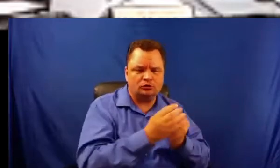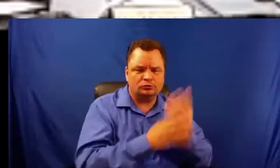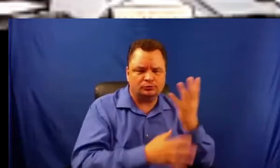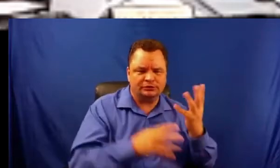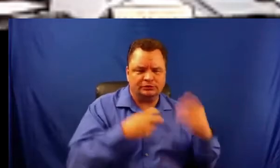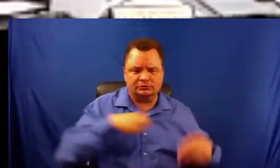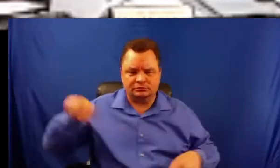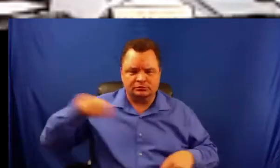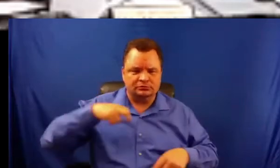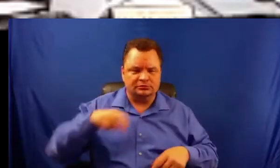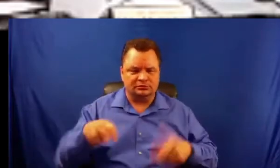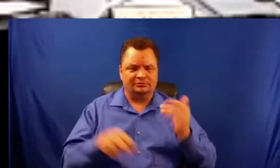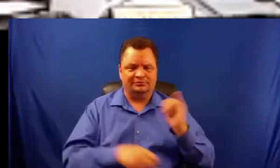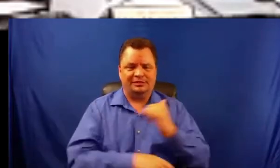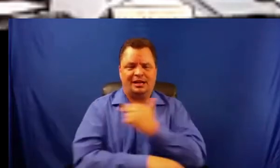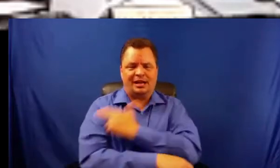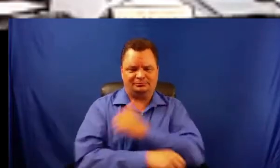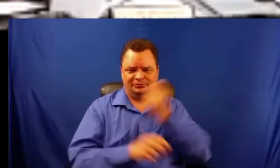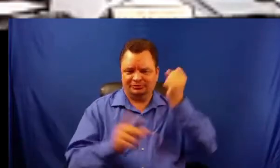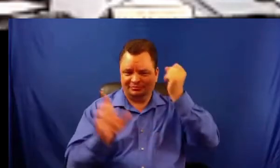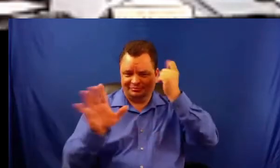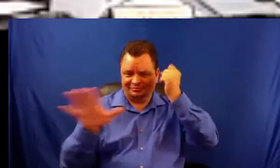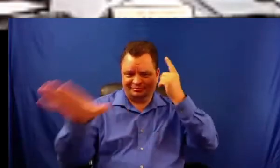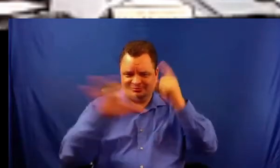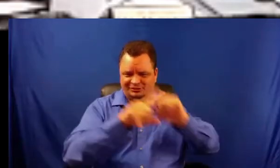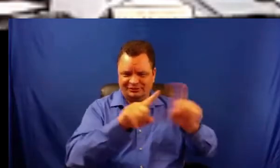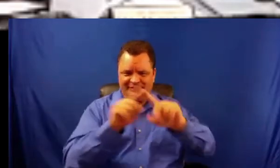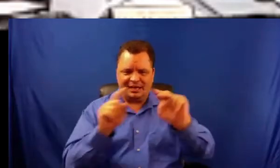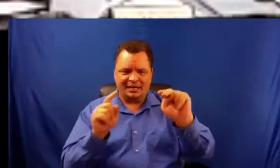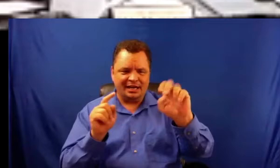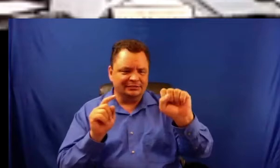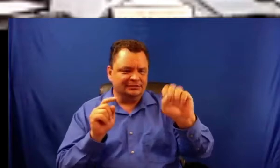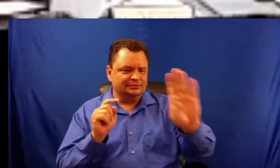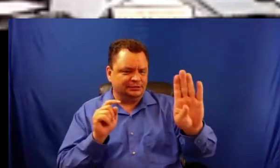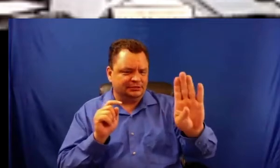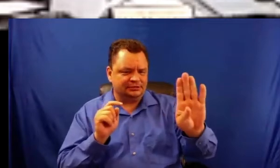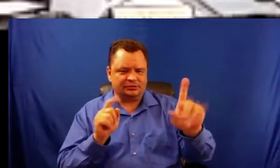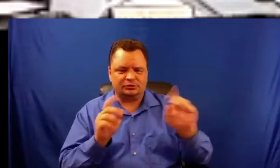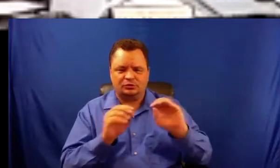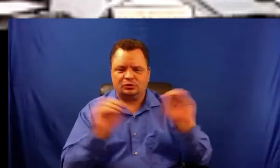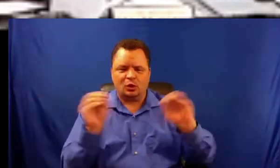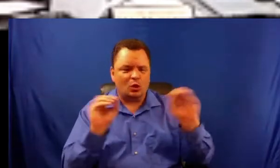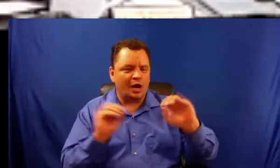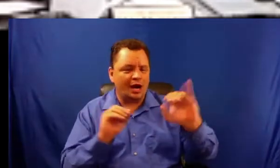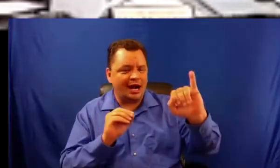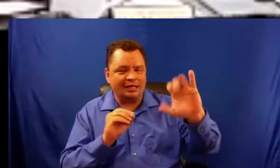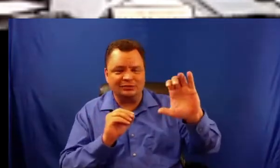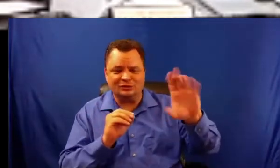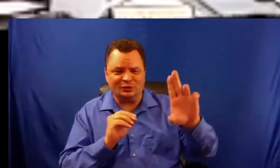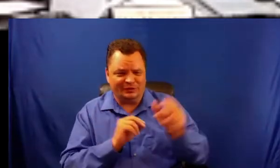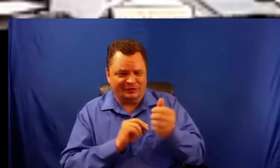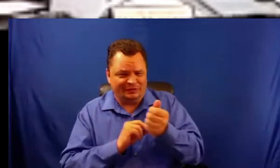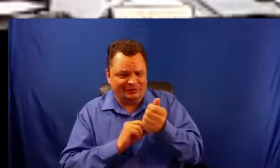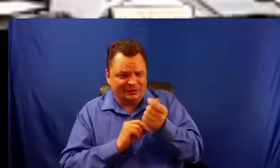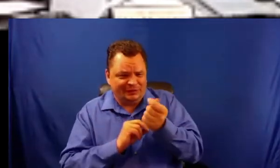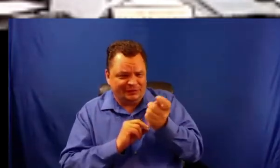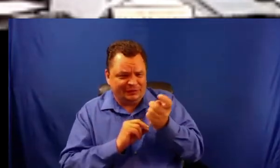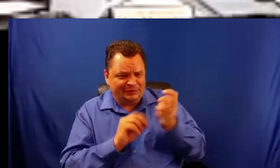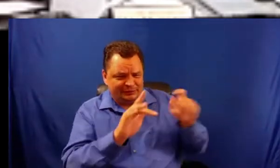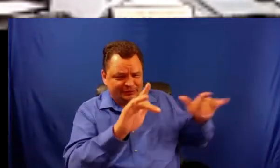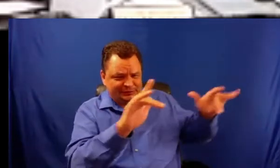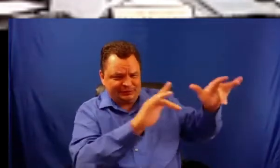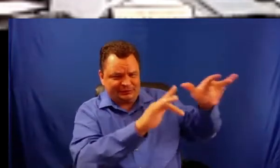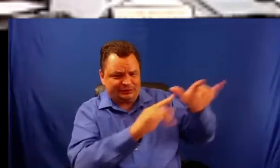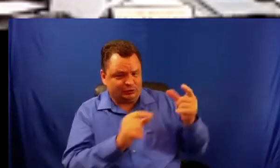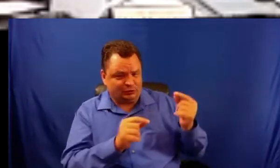Nebraska doesn't have ICU beds, or if they do, very limited for peds. And so they have contracts with